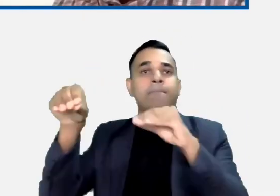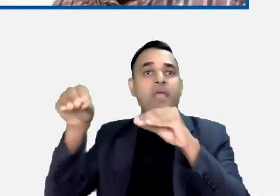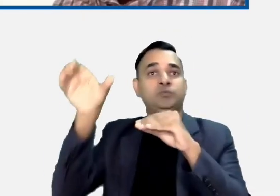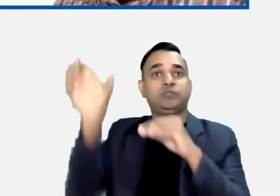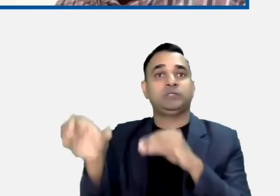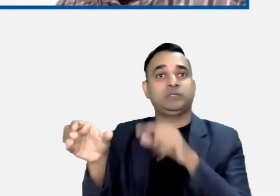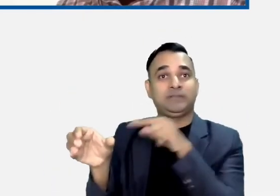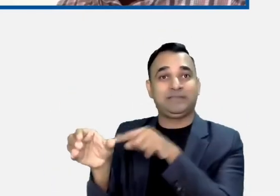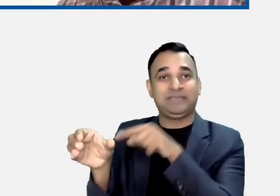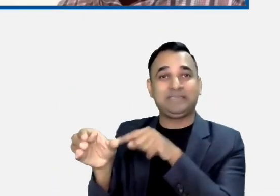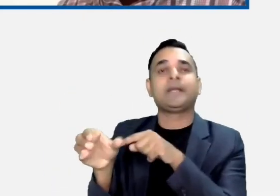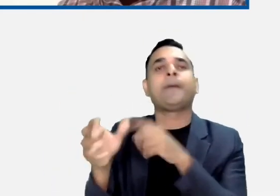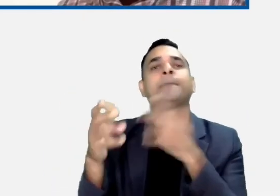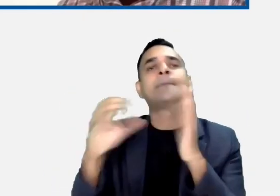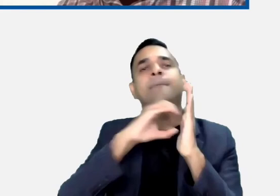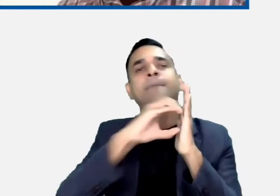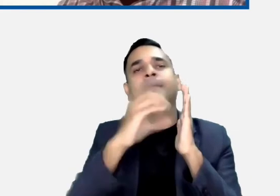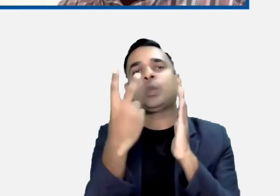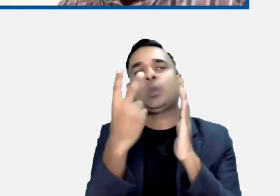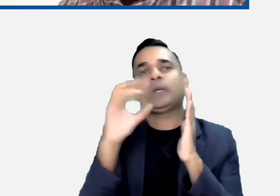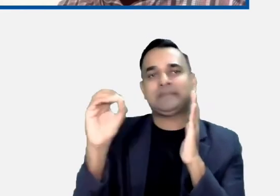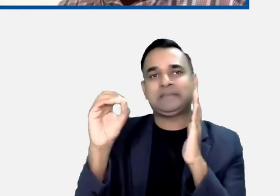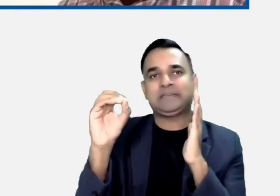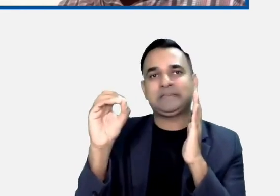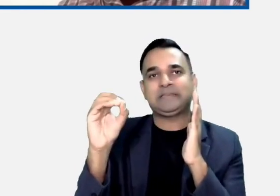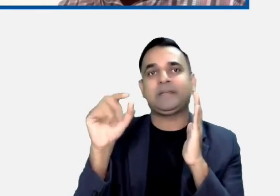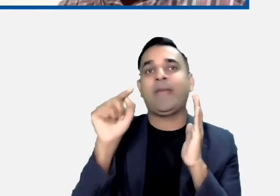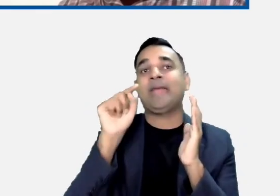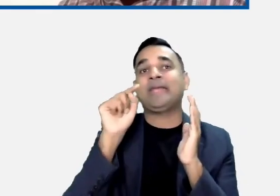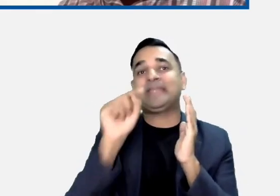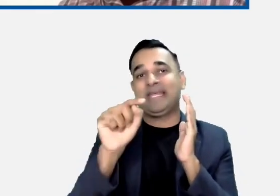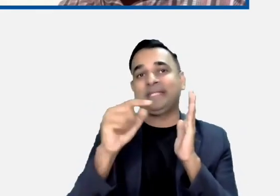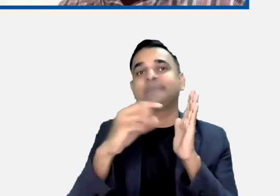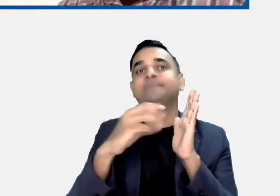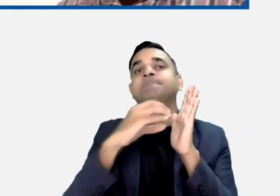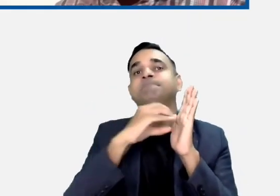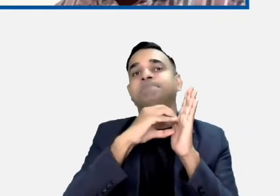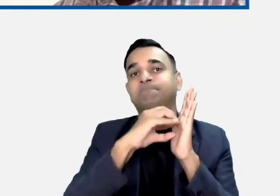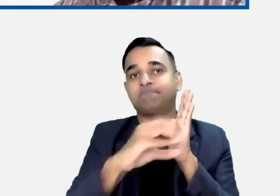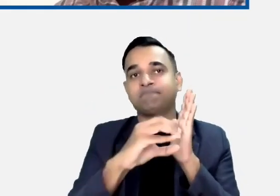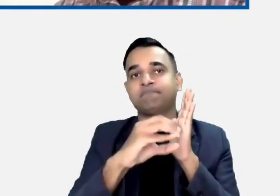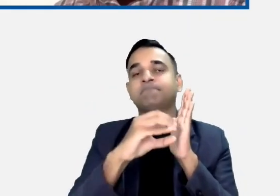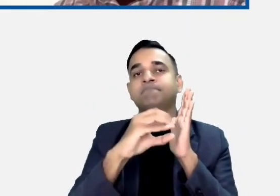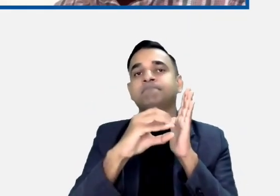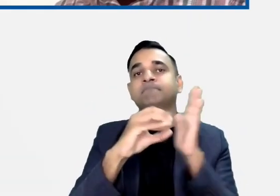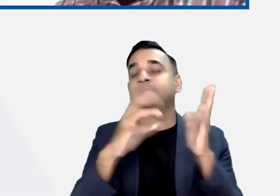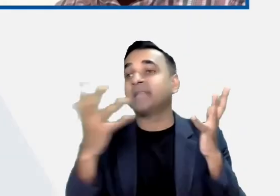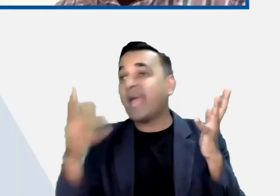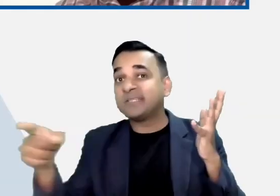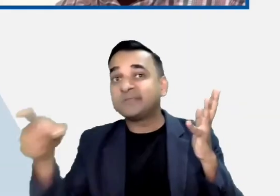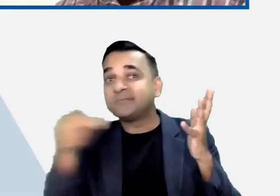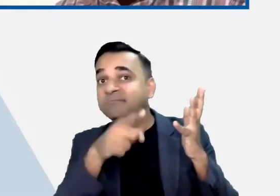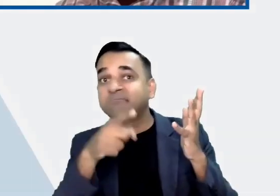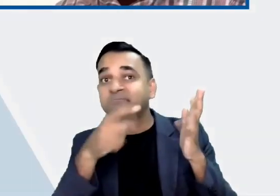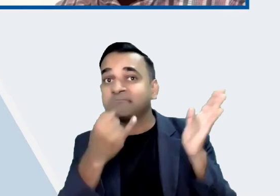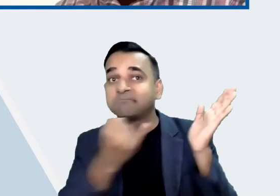do flag them very, very quickly. I'm just, as I conclude, and I'll look to see if there's any input that's